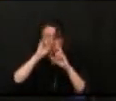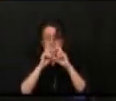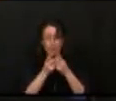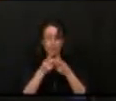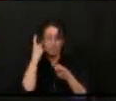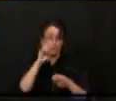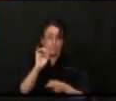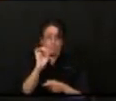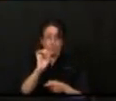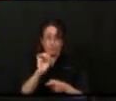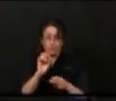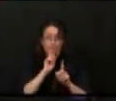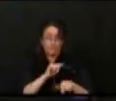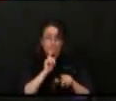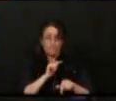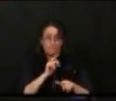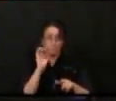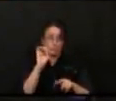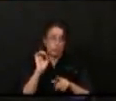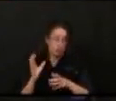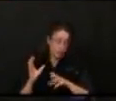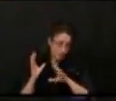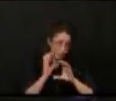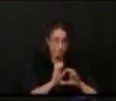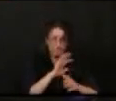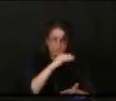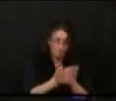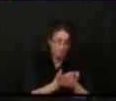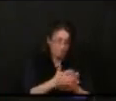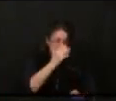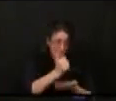response, one police cruiser,